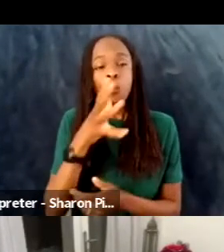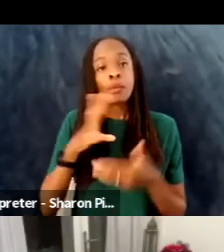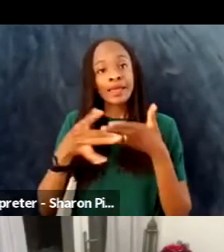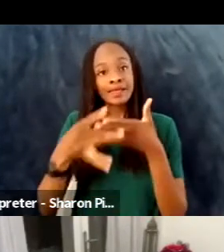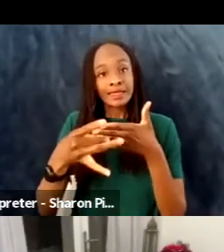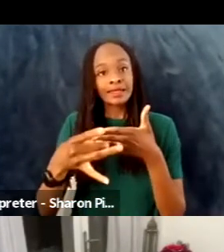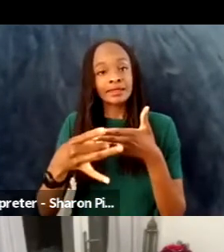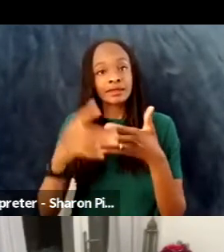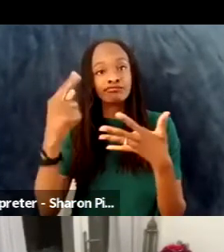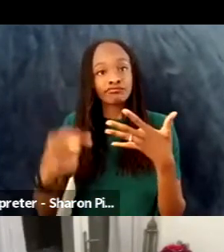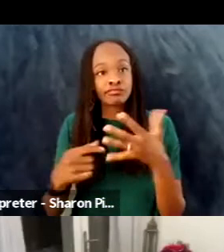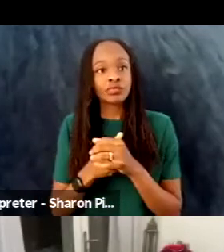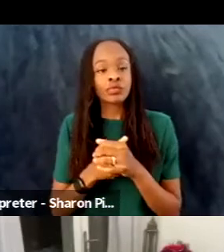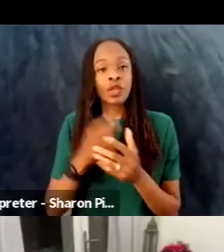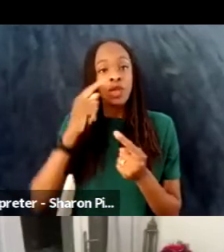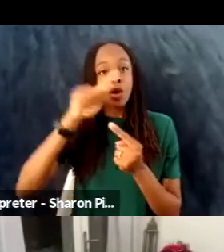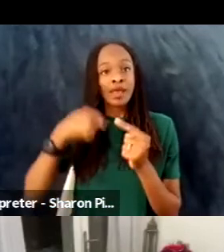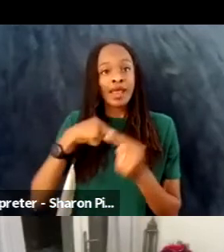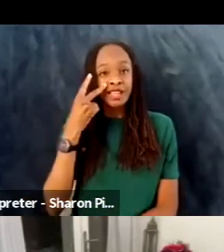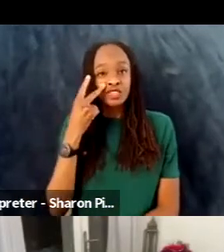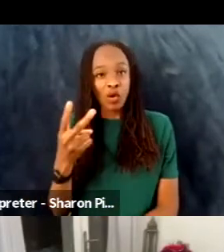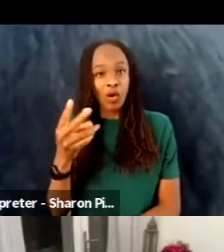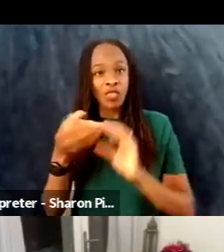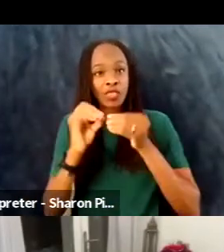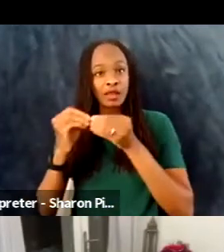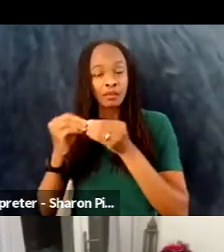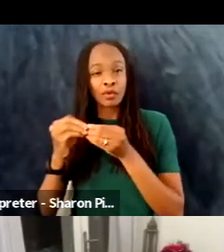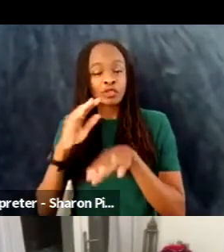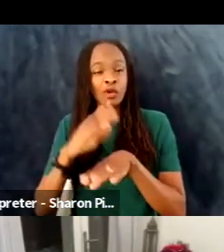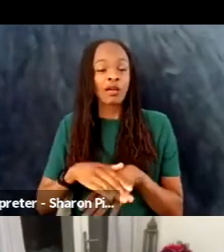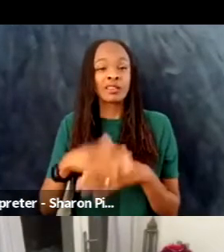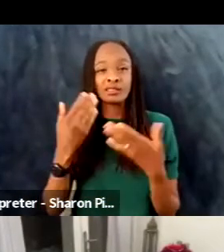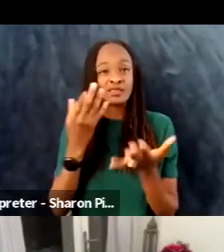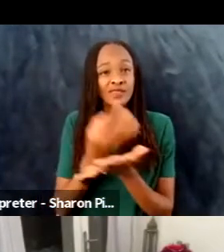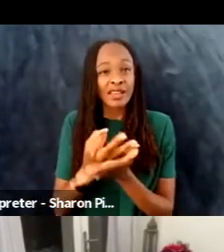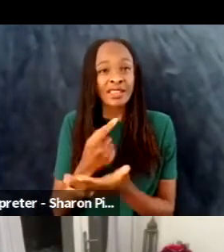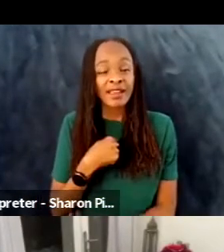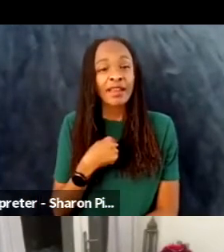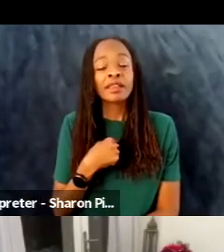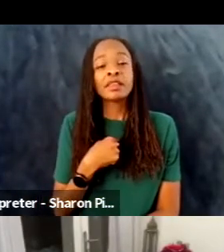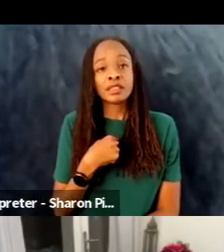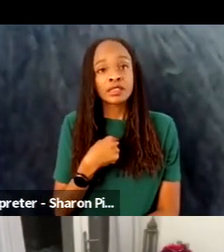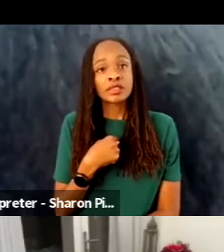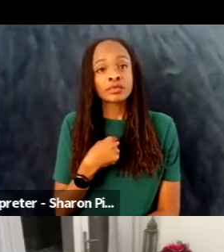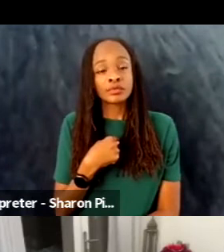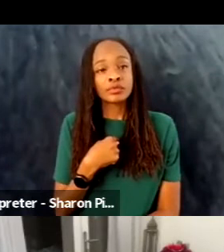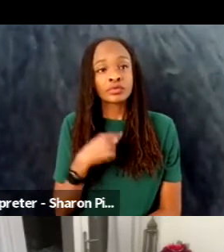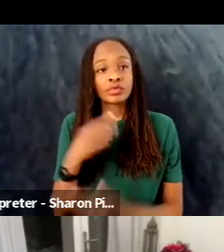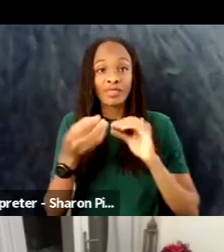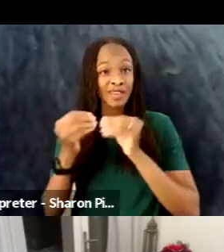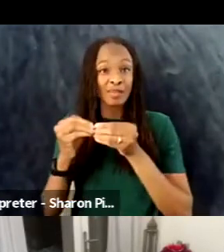power. When I saw those numbers on banking and finance, I was, those numbers are